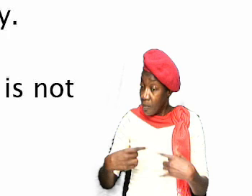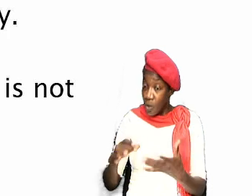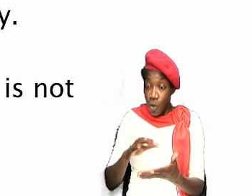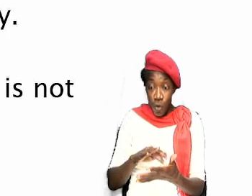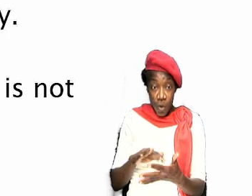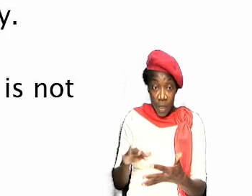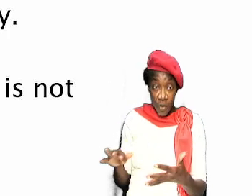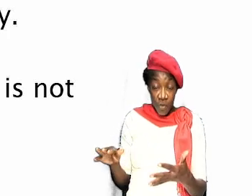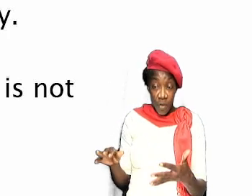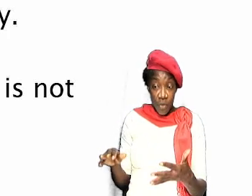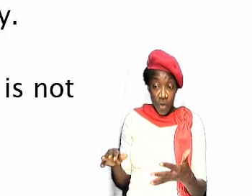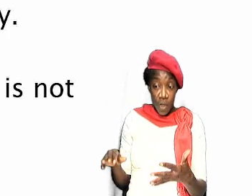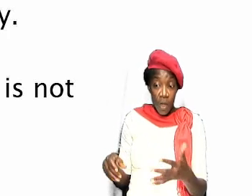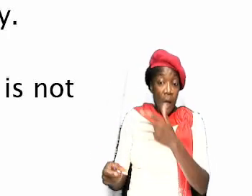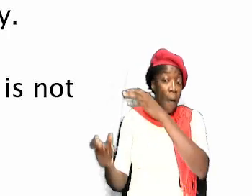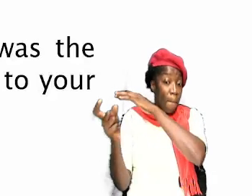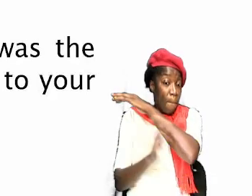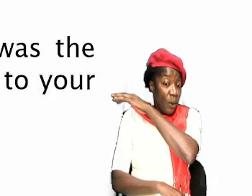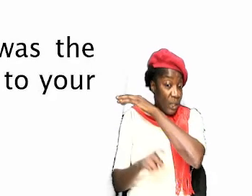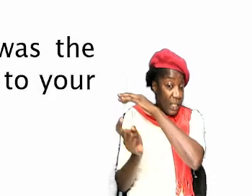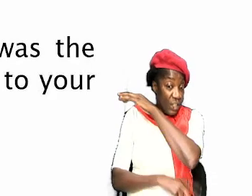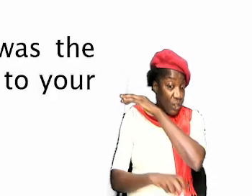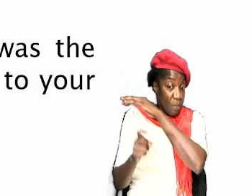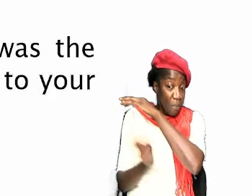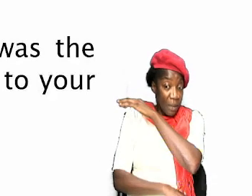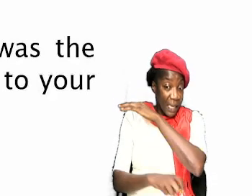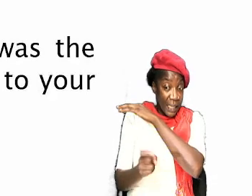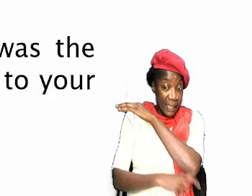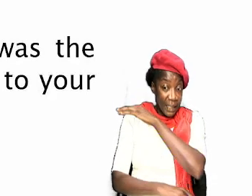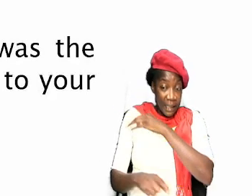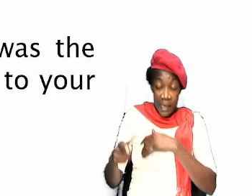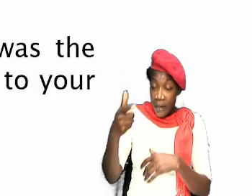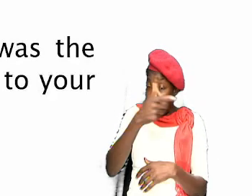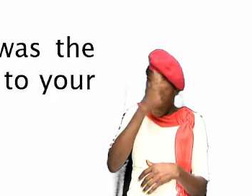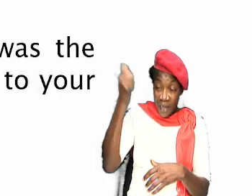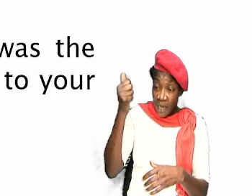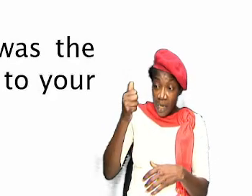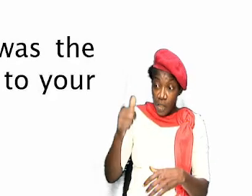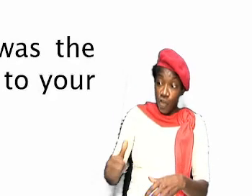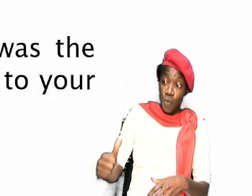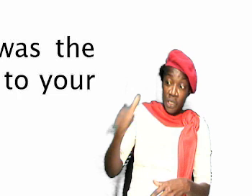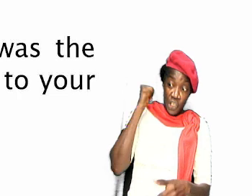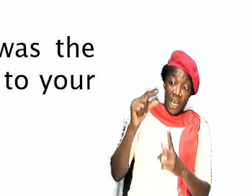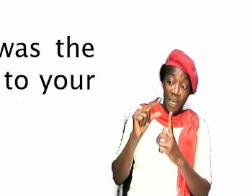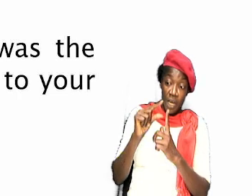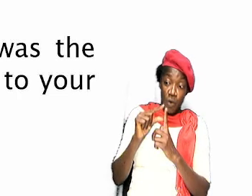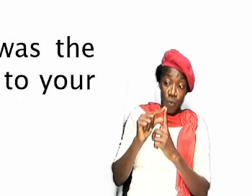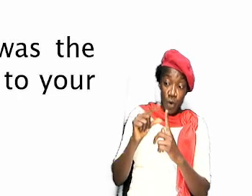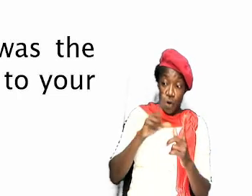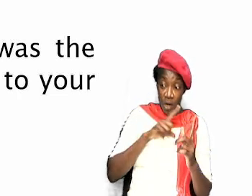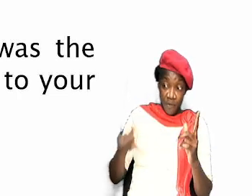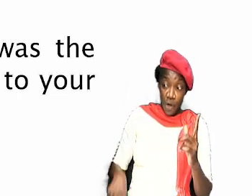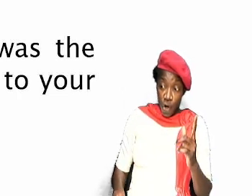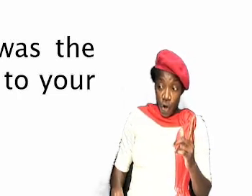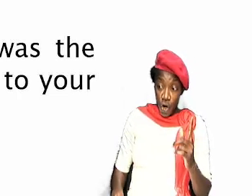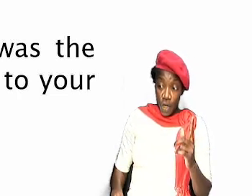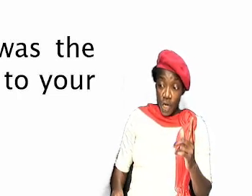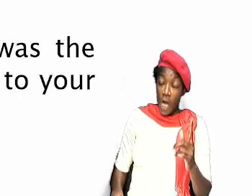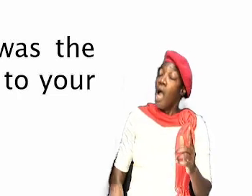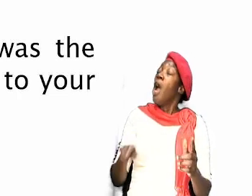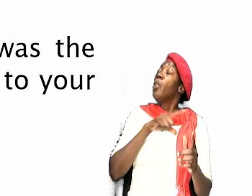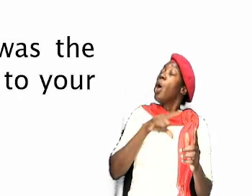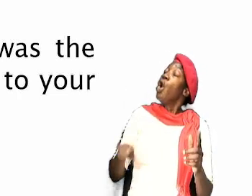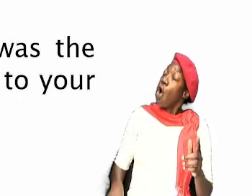was handed out, right? The Bible said, because thou hast rejected the word of the Lord, he hath